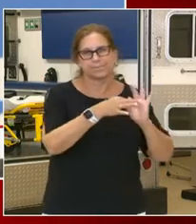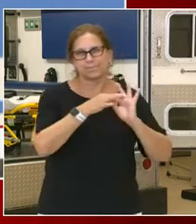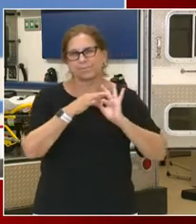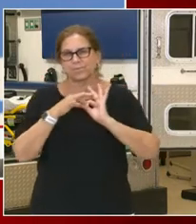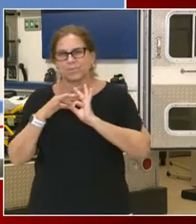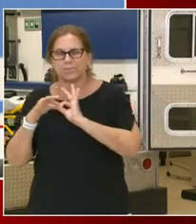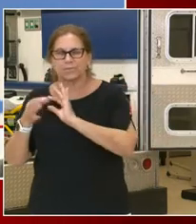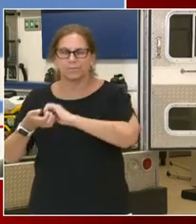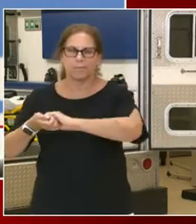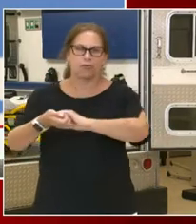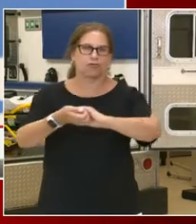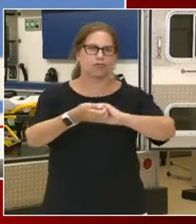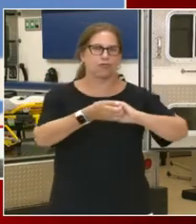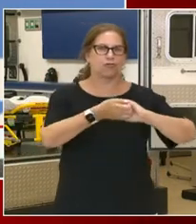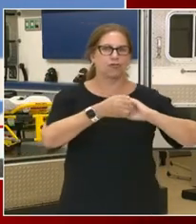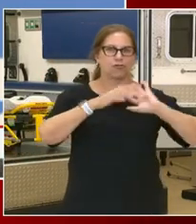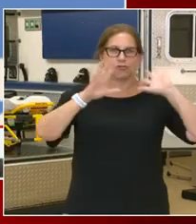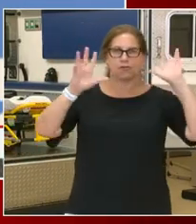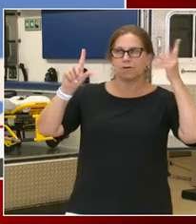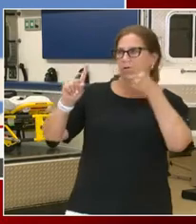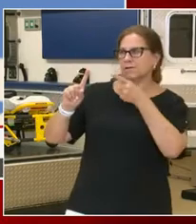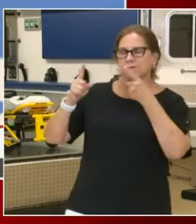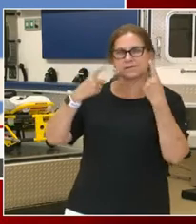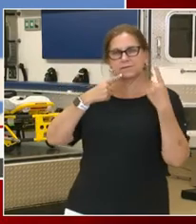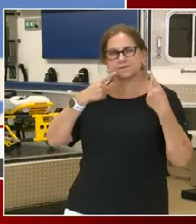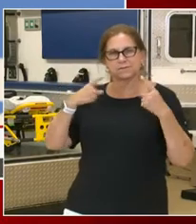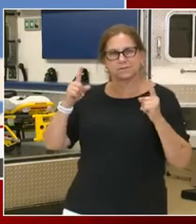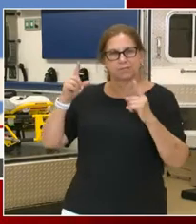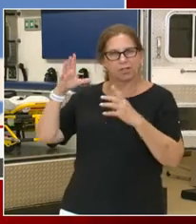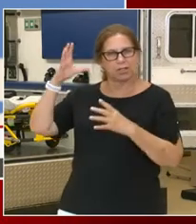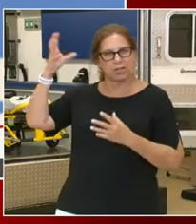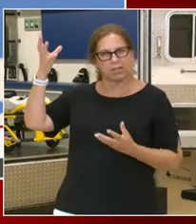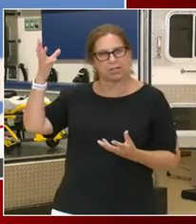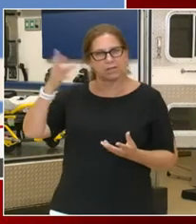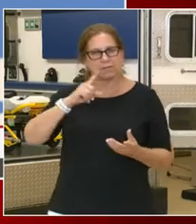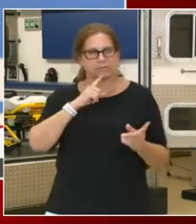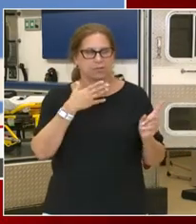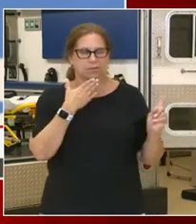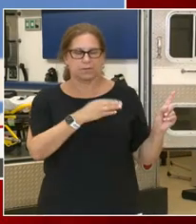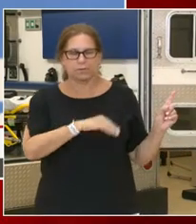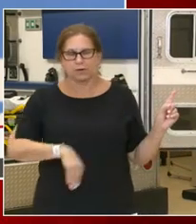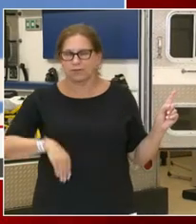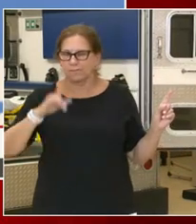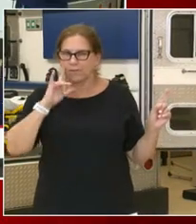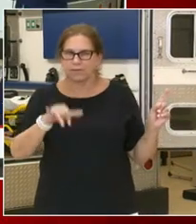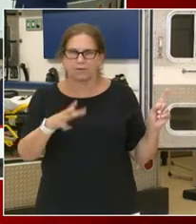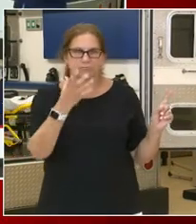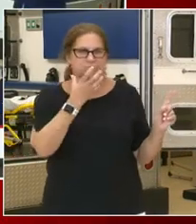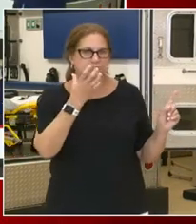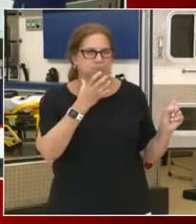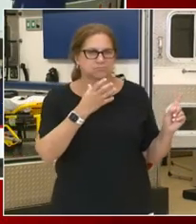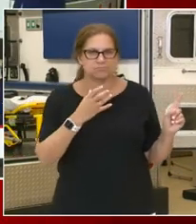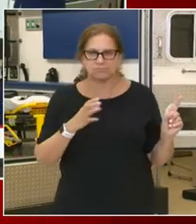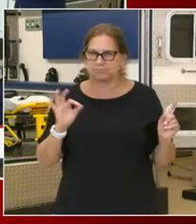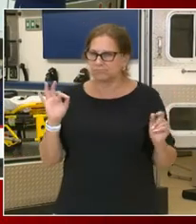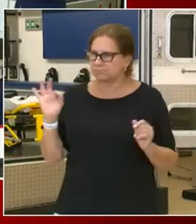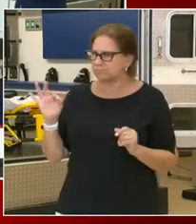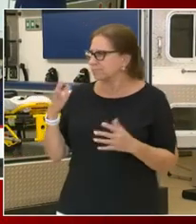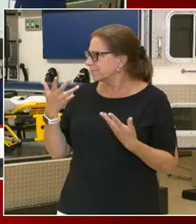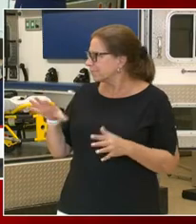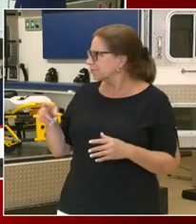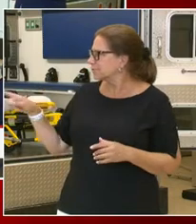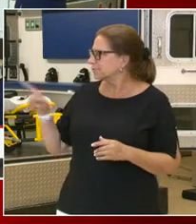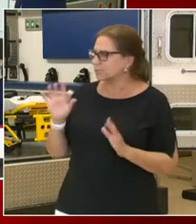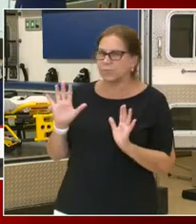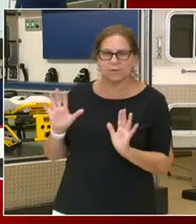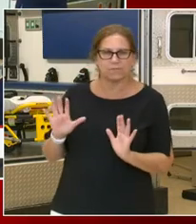more successful we're going to be for the district. And so I just want to say thank you for those efforts. Definitely, and this panel just is the epitome of the